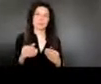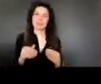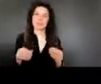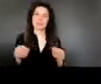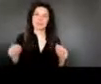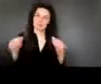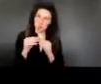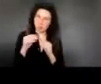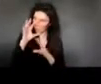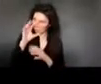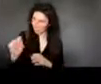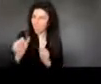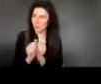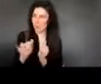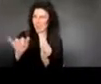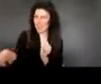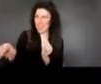and research.